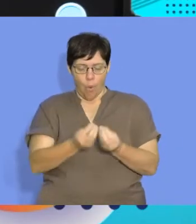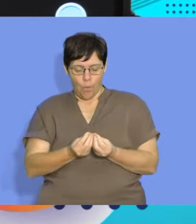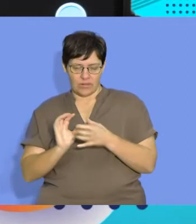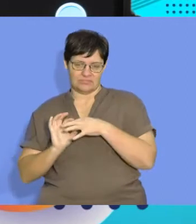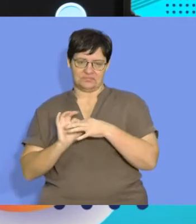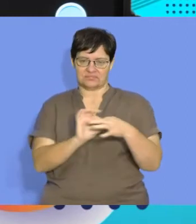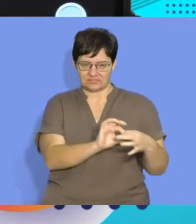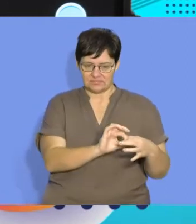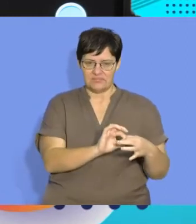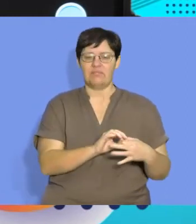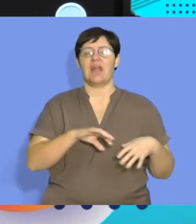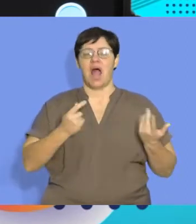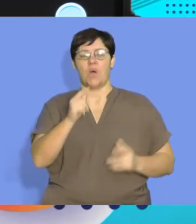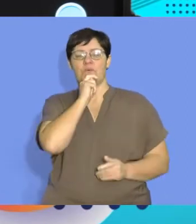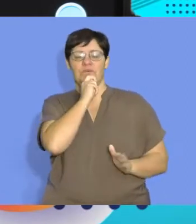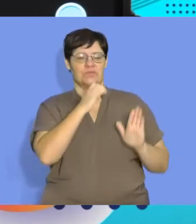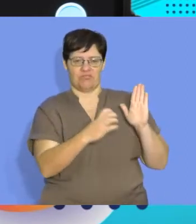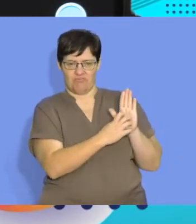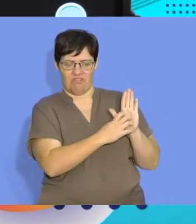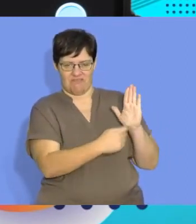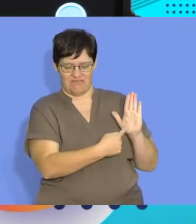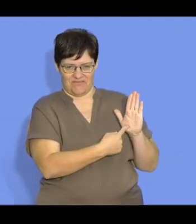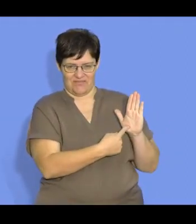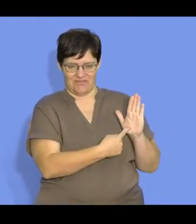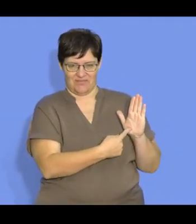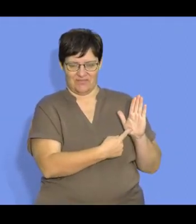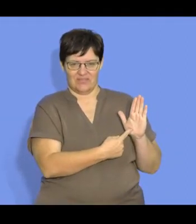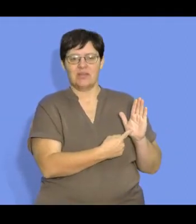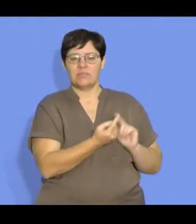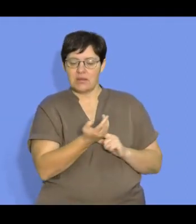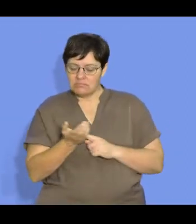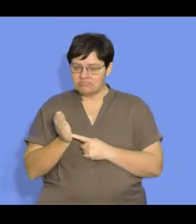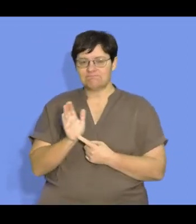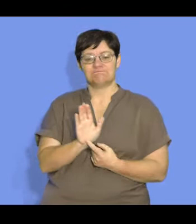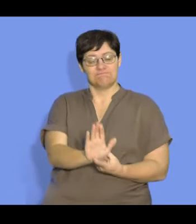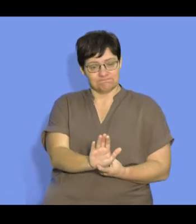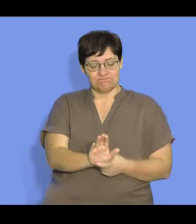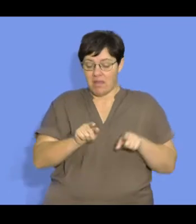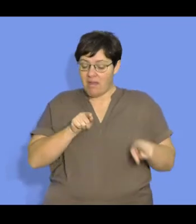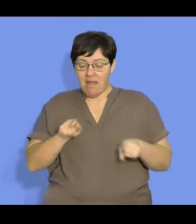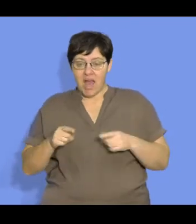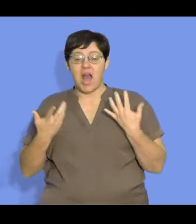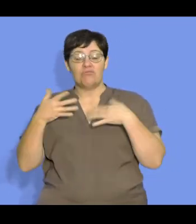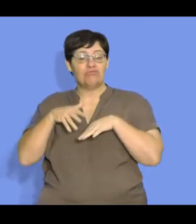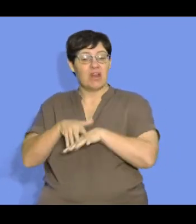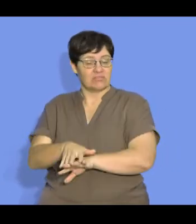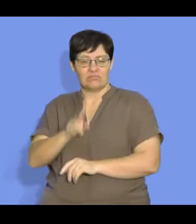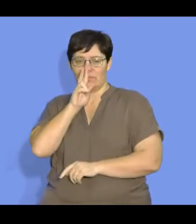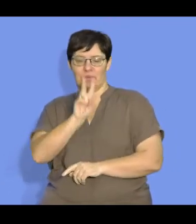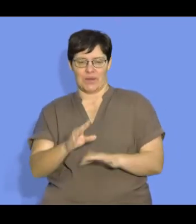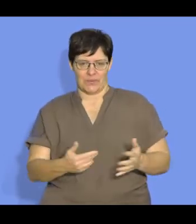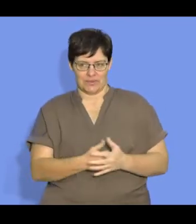we're going to link everything back into using the graphs and to show us how the graphs of